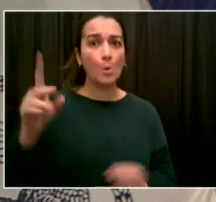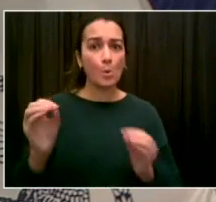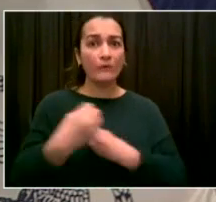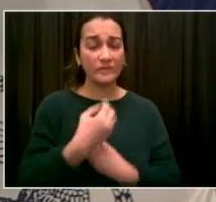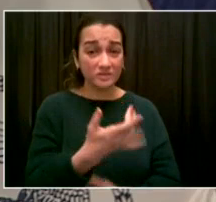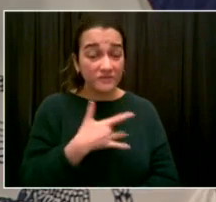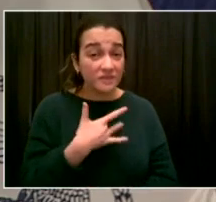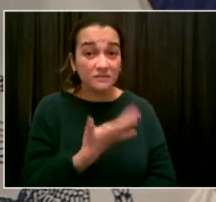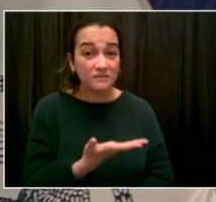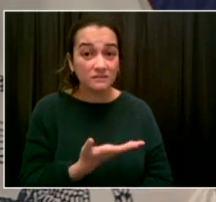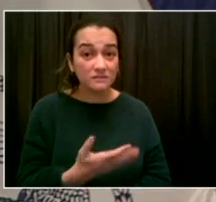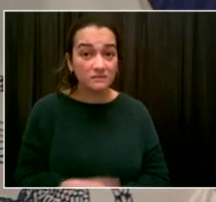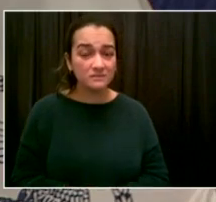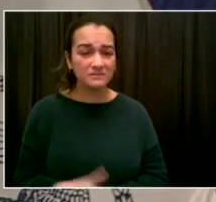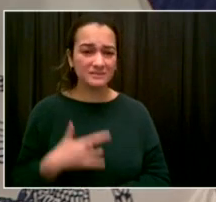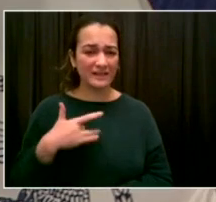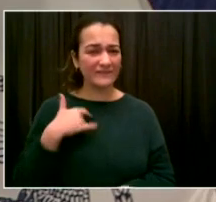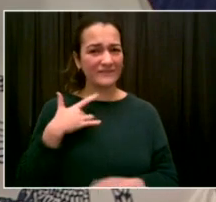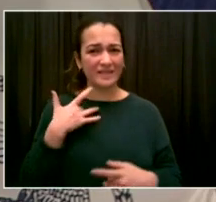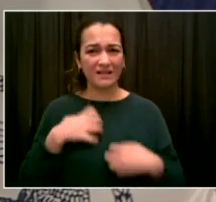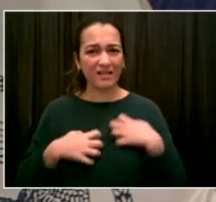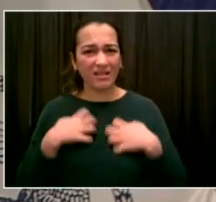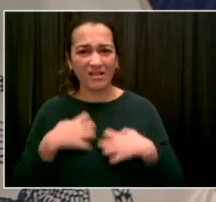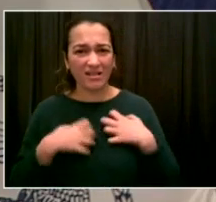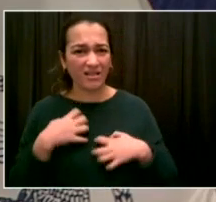exhibiting symptoms but believe they've been exposed. They've also